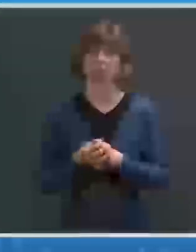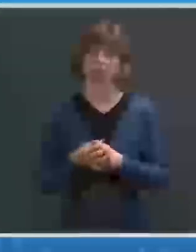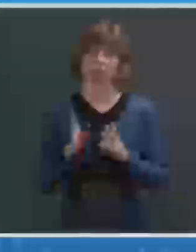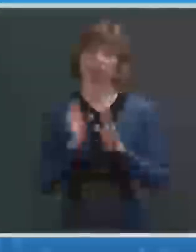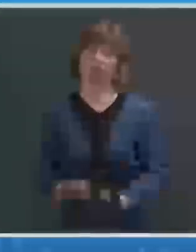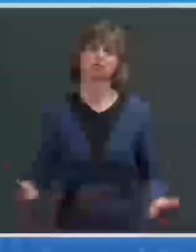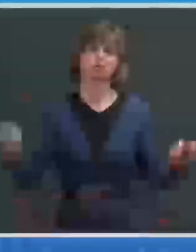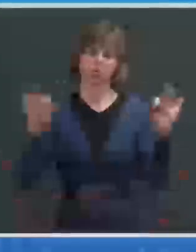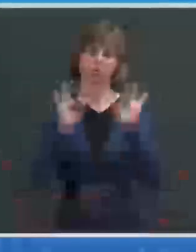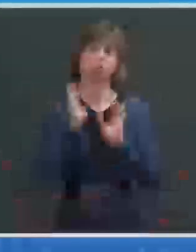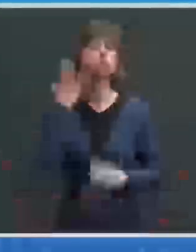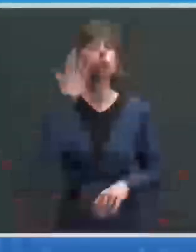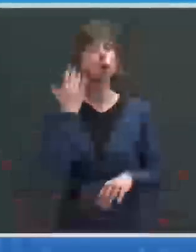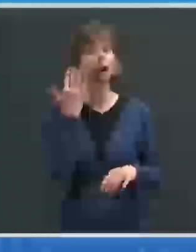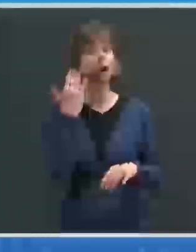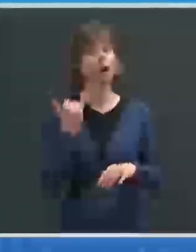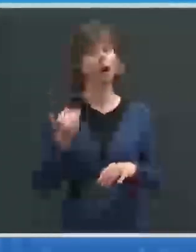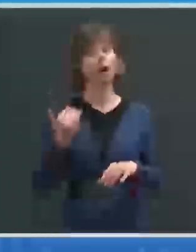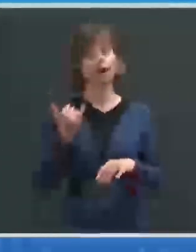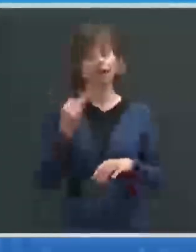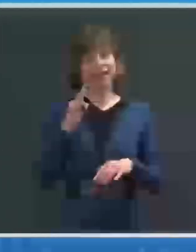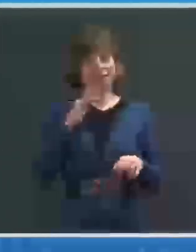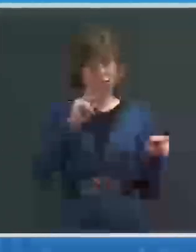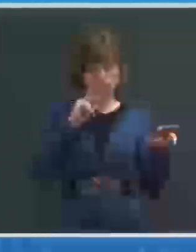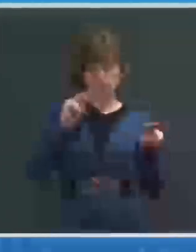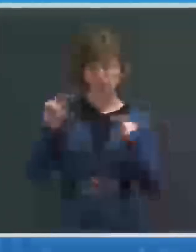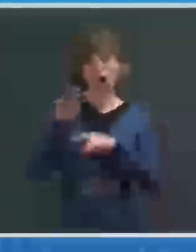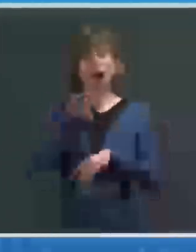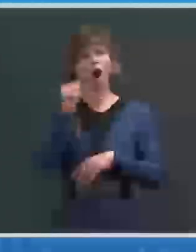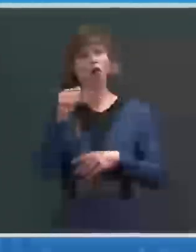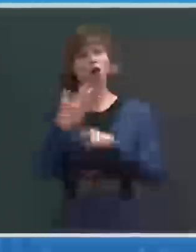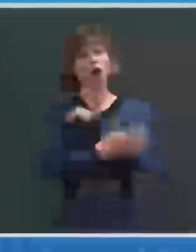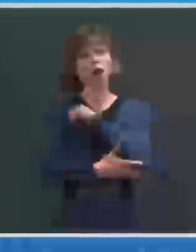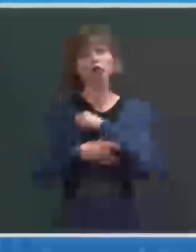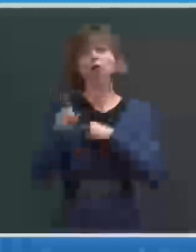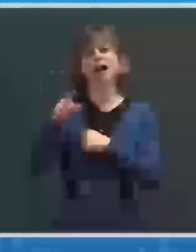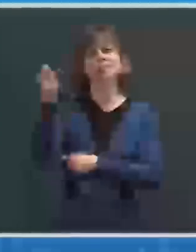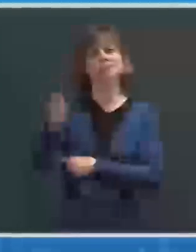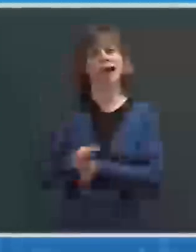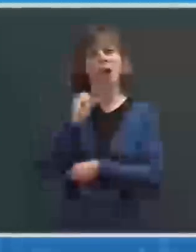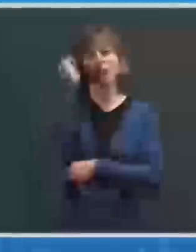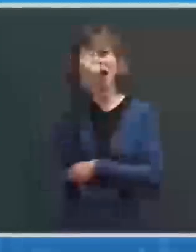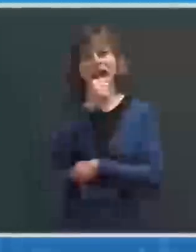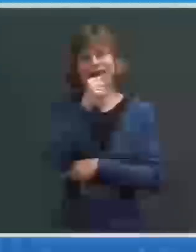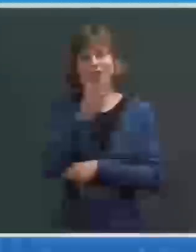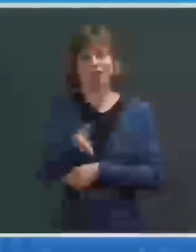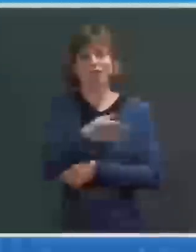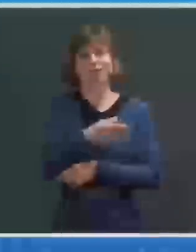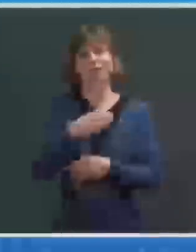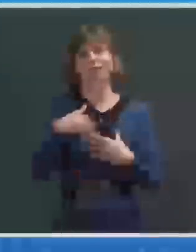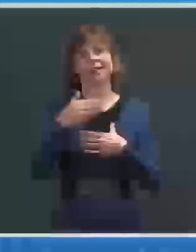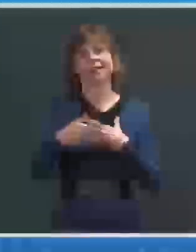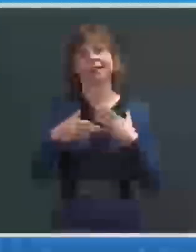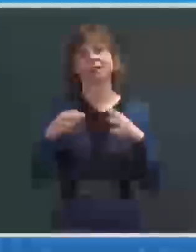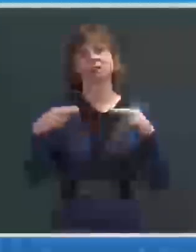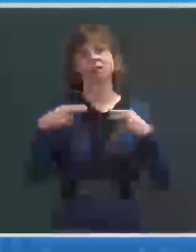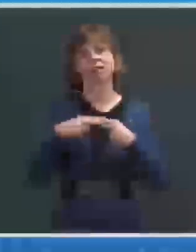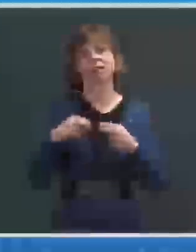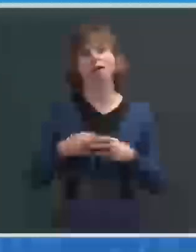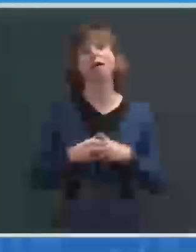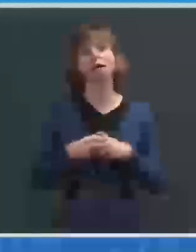important because if you look at other countries, such as South Africa, if you go to the next slide, where you have